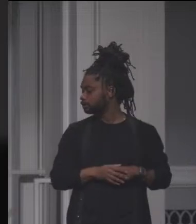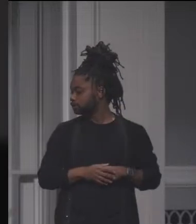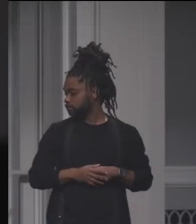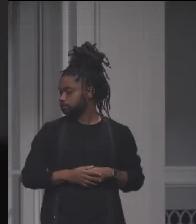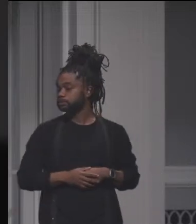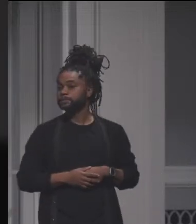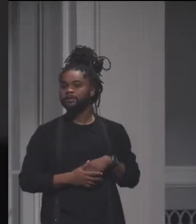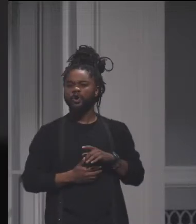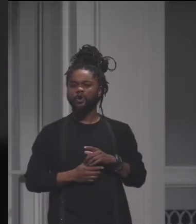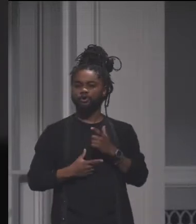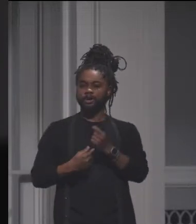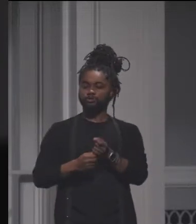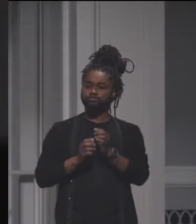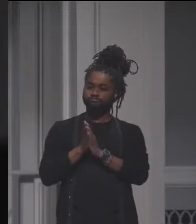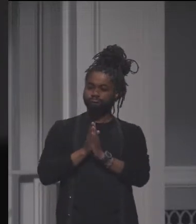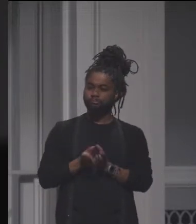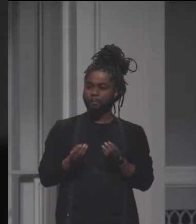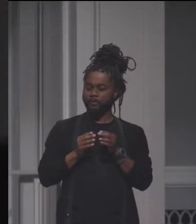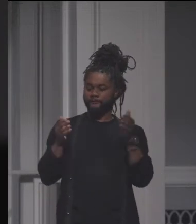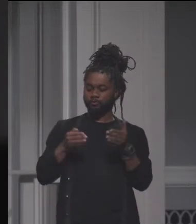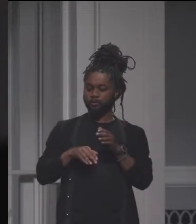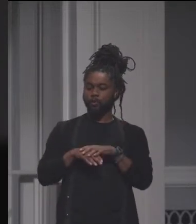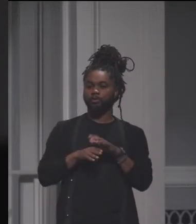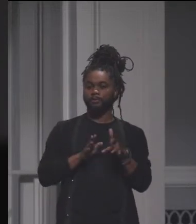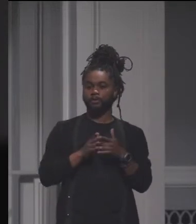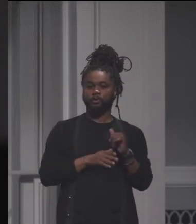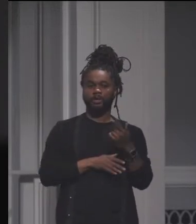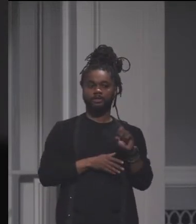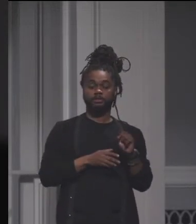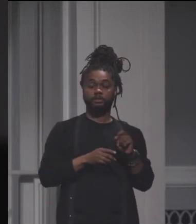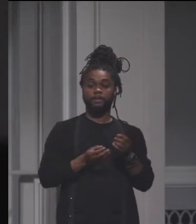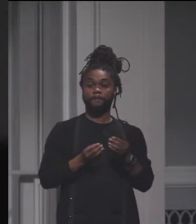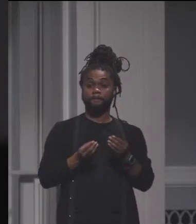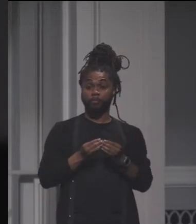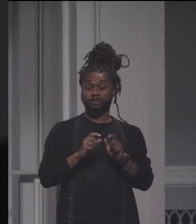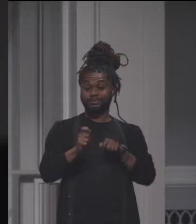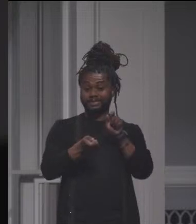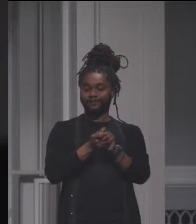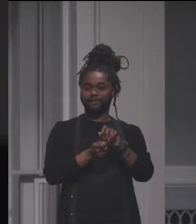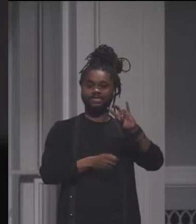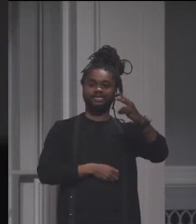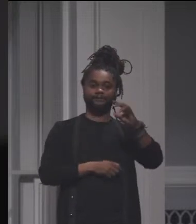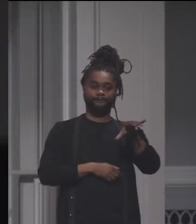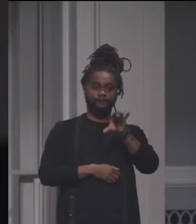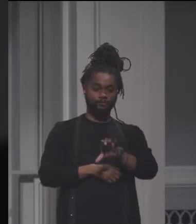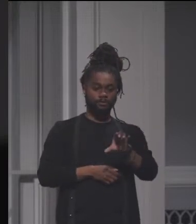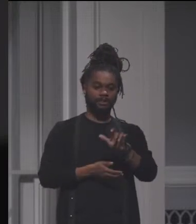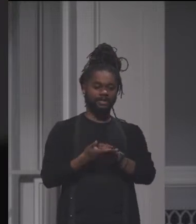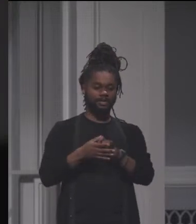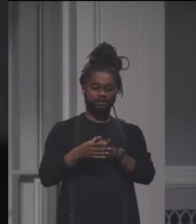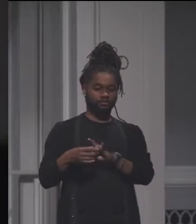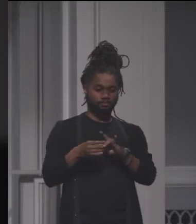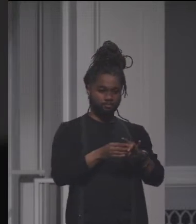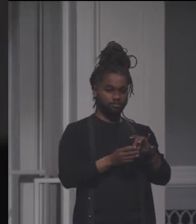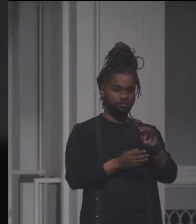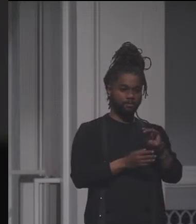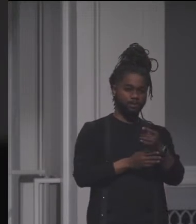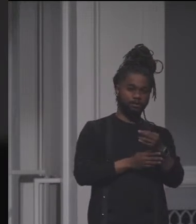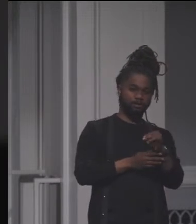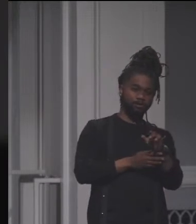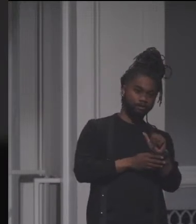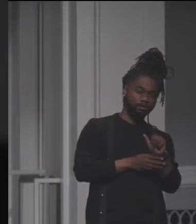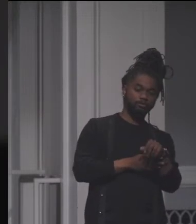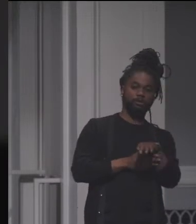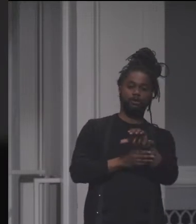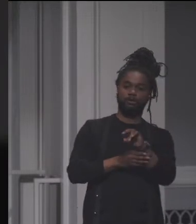Middle Ages, and more specifically in the 7th century. This is not the Middle Ages of Magna Carta, which you may have heard about, of Chaucer's